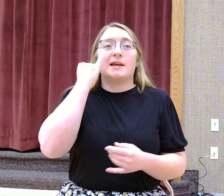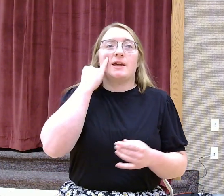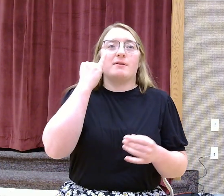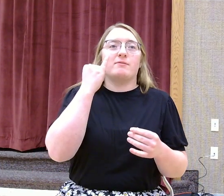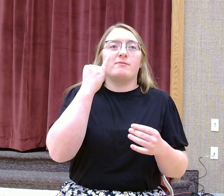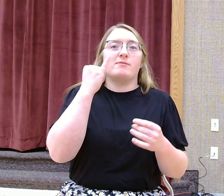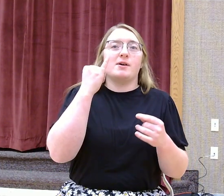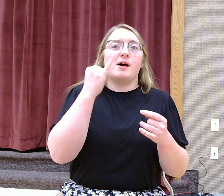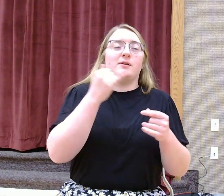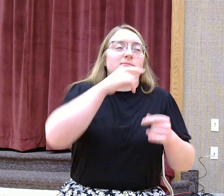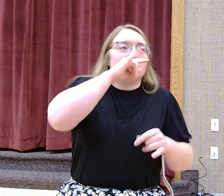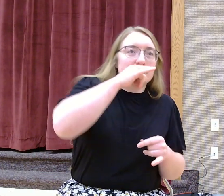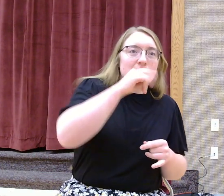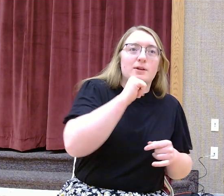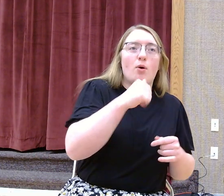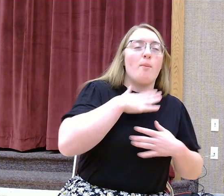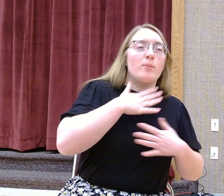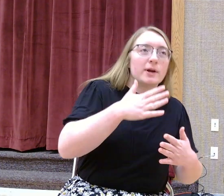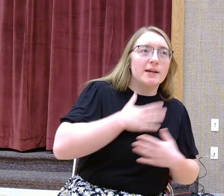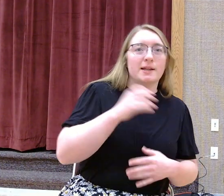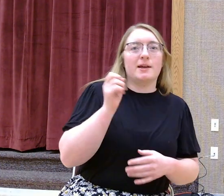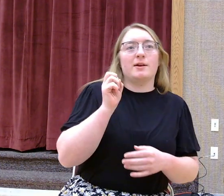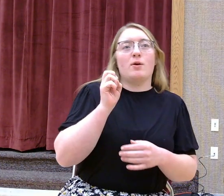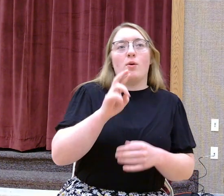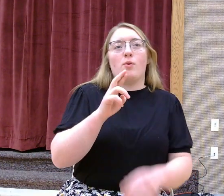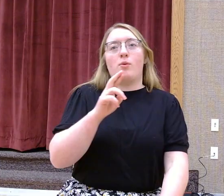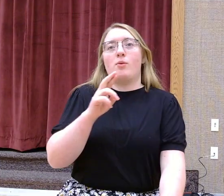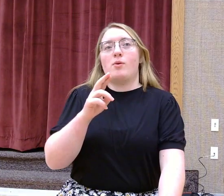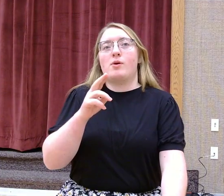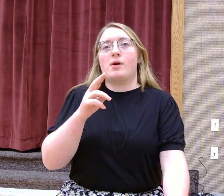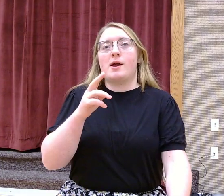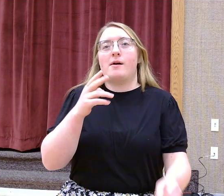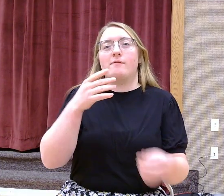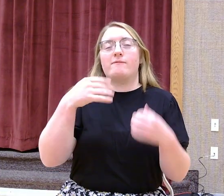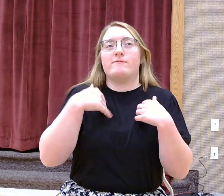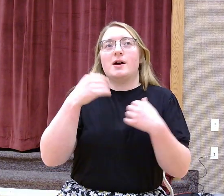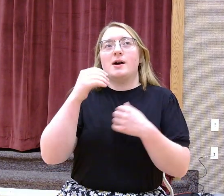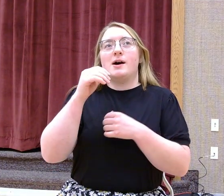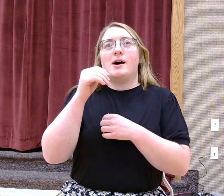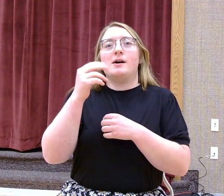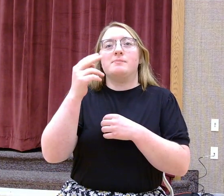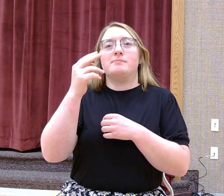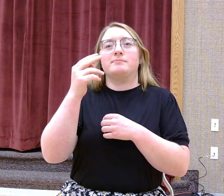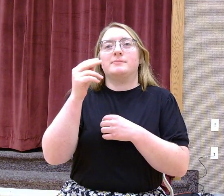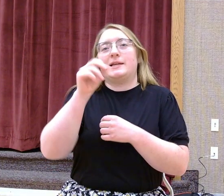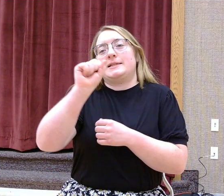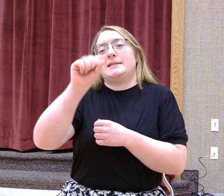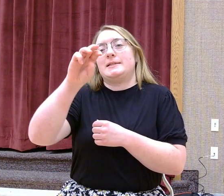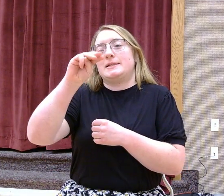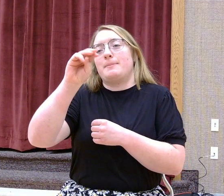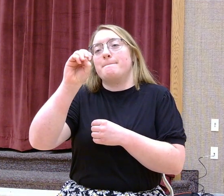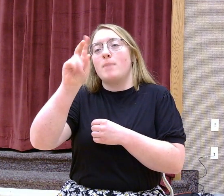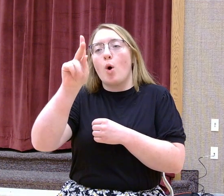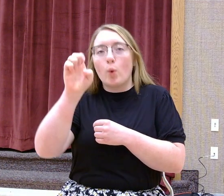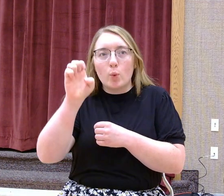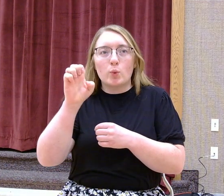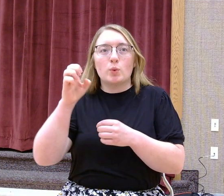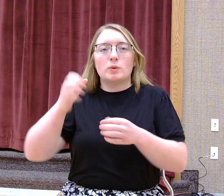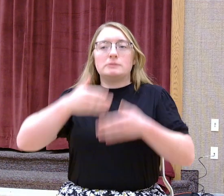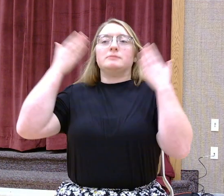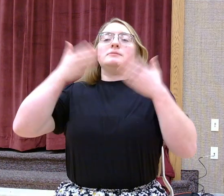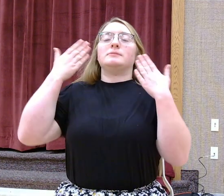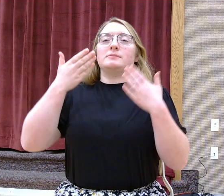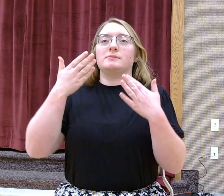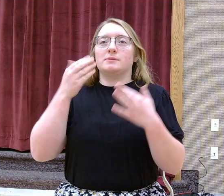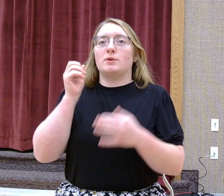attack, near drowning, suffocation, smoke inhalation, sudden infant death syndrome, choking, motor